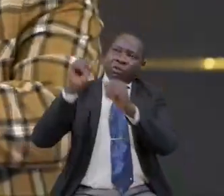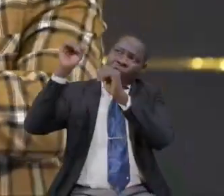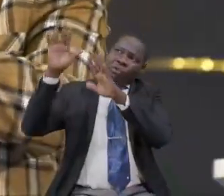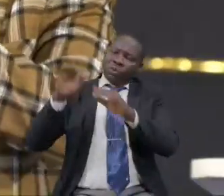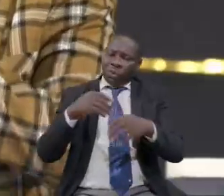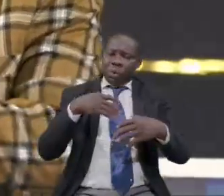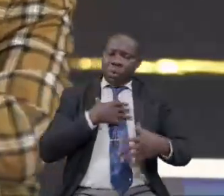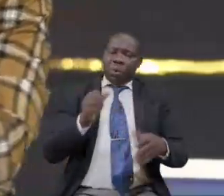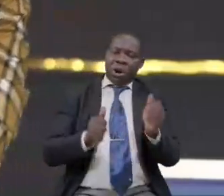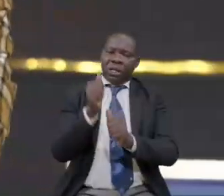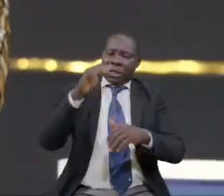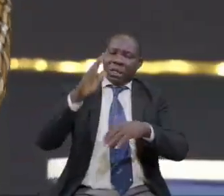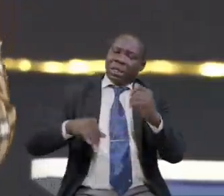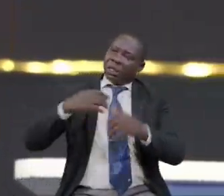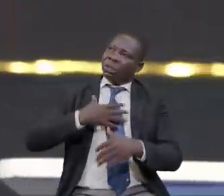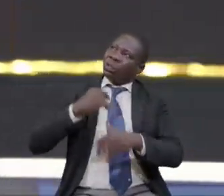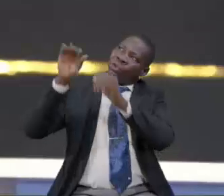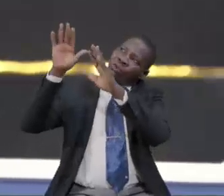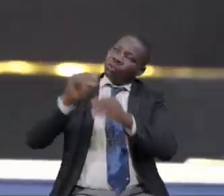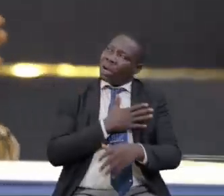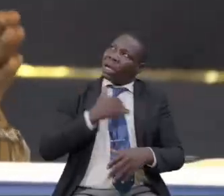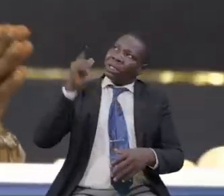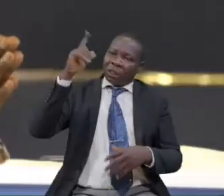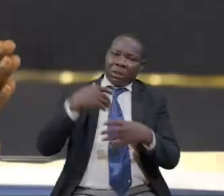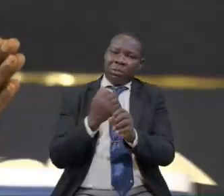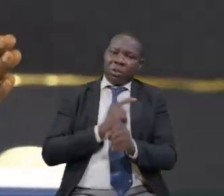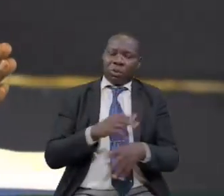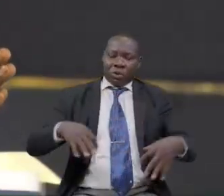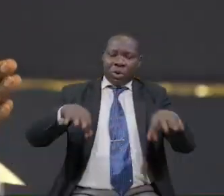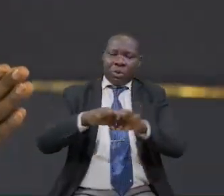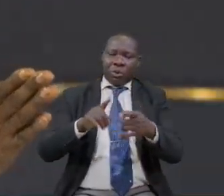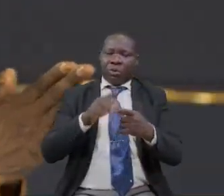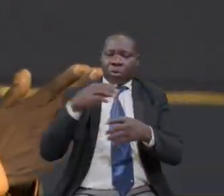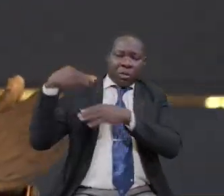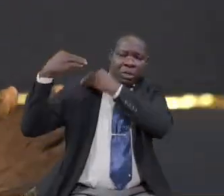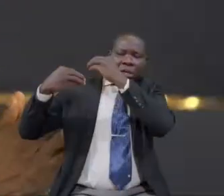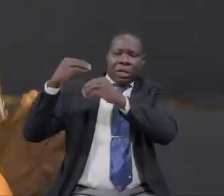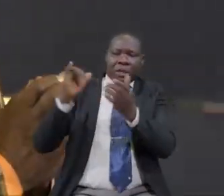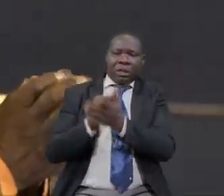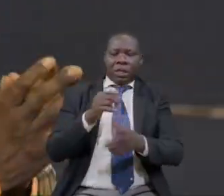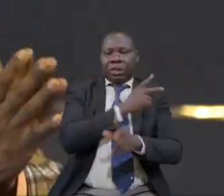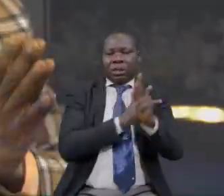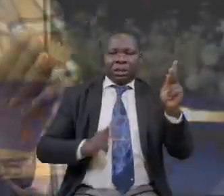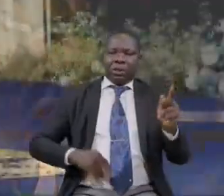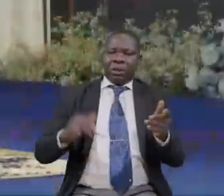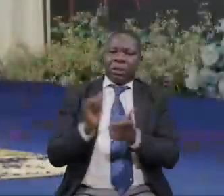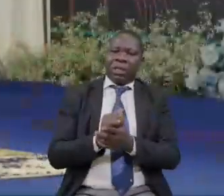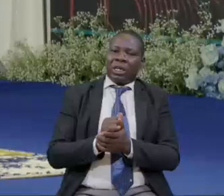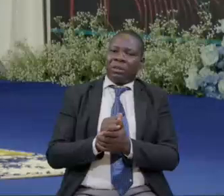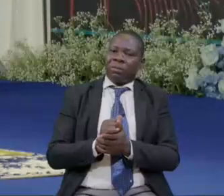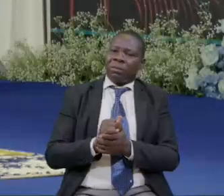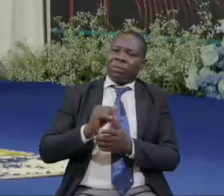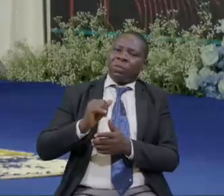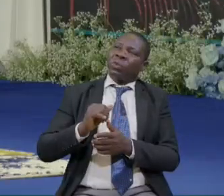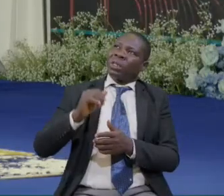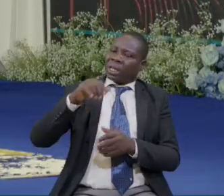makes us worthy to inherit that kingdom that shall never be moved. And